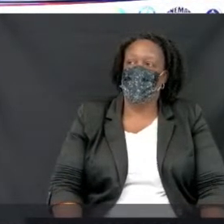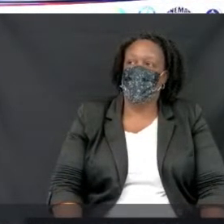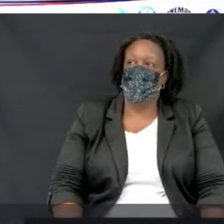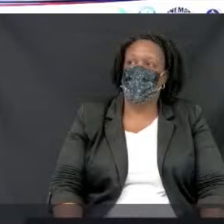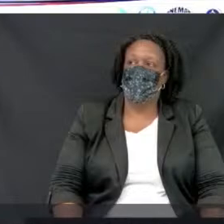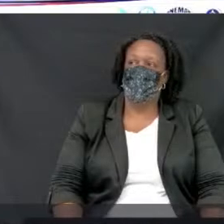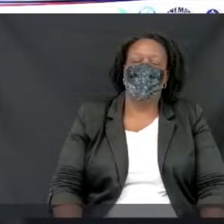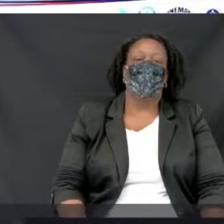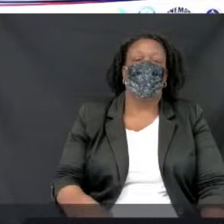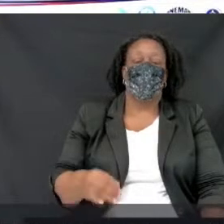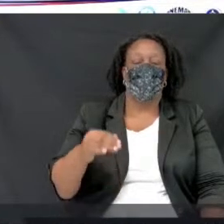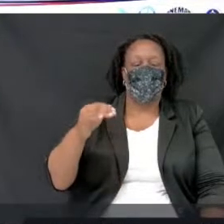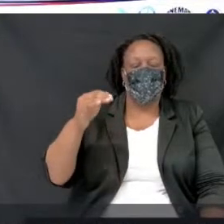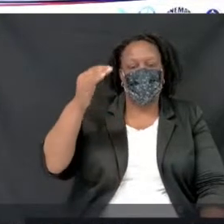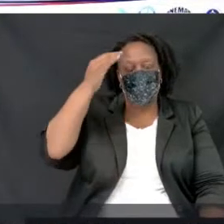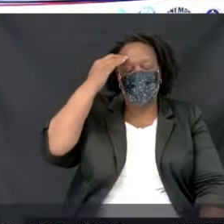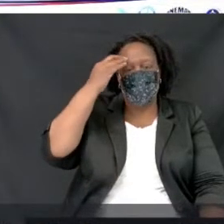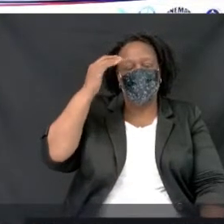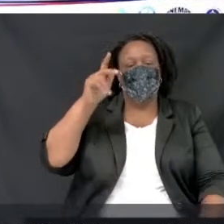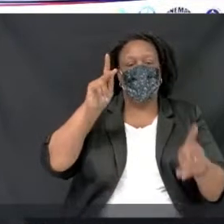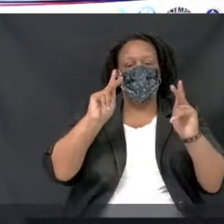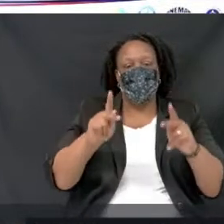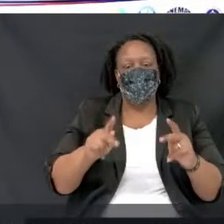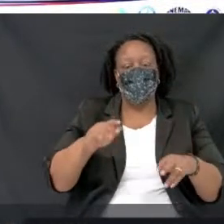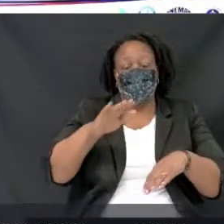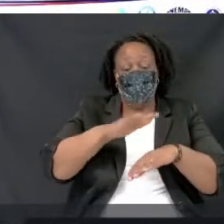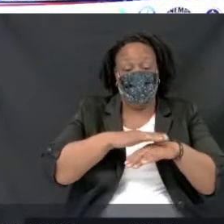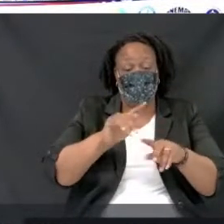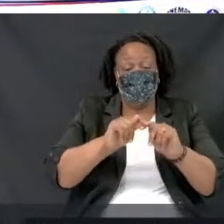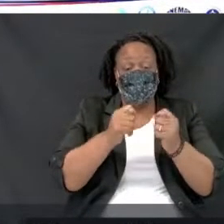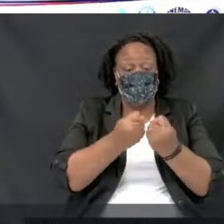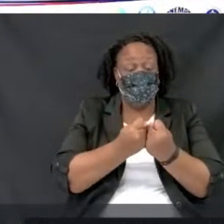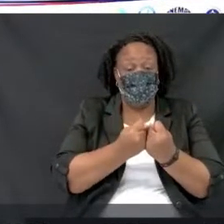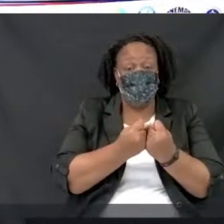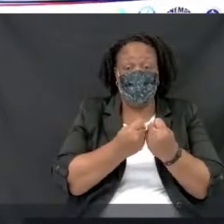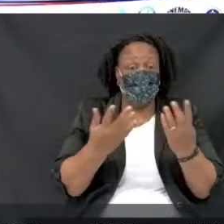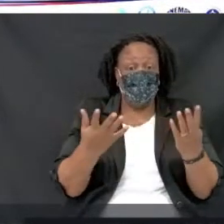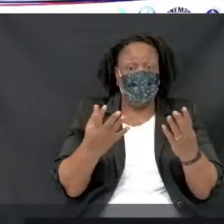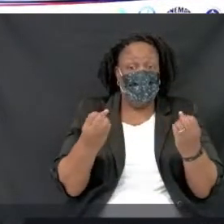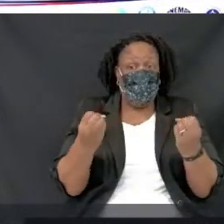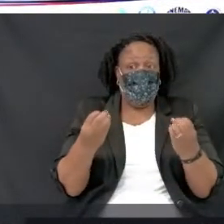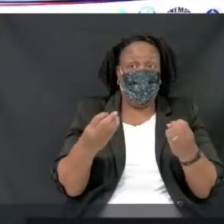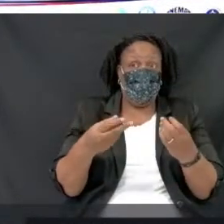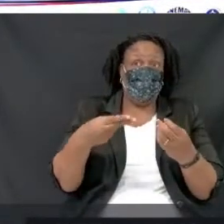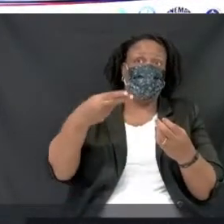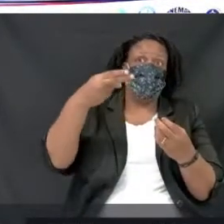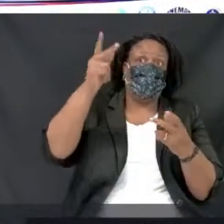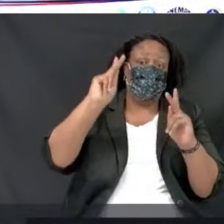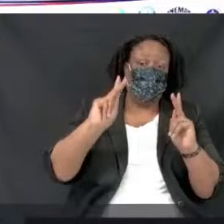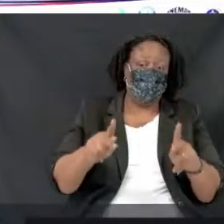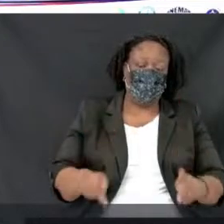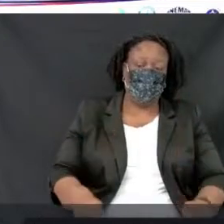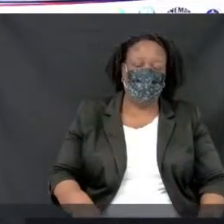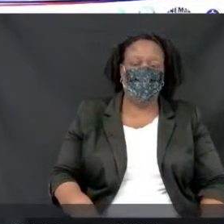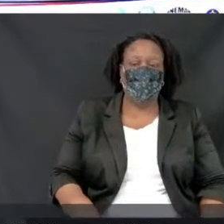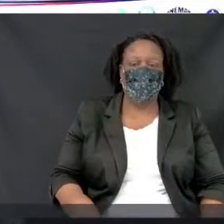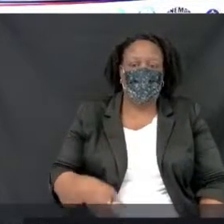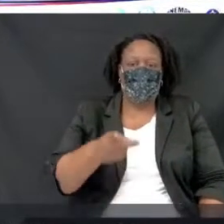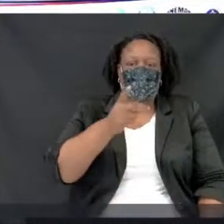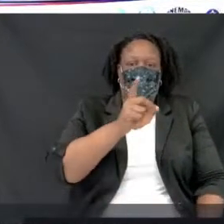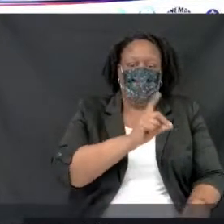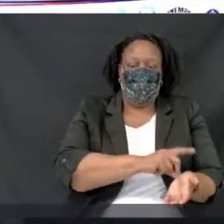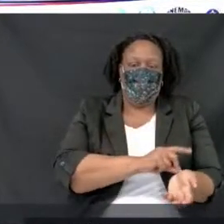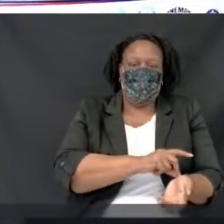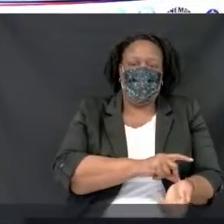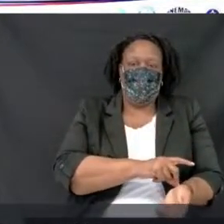like the Commissioner of Police, the Commander of the Defense Force, the Chief Medical Officer, who by nature of their